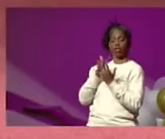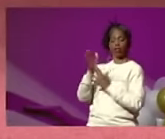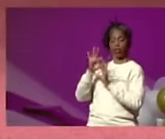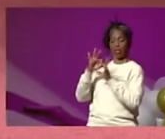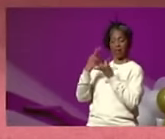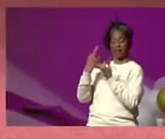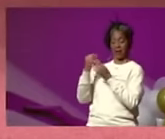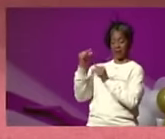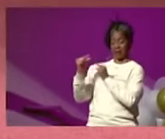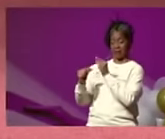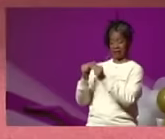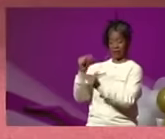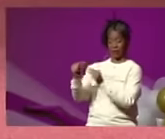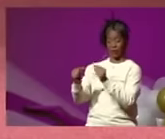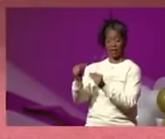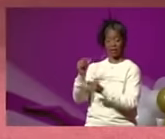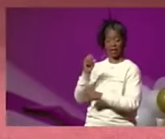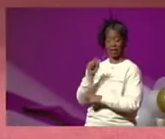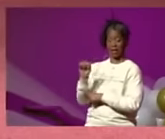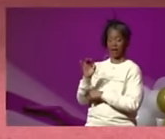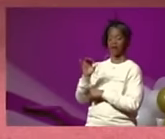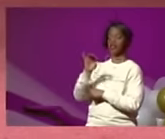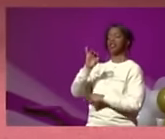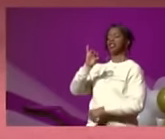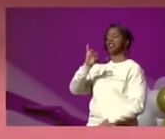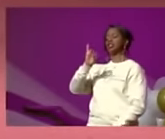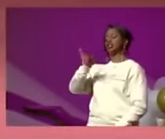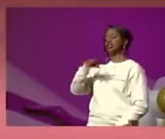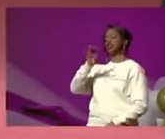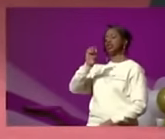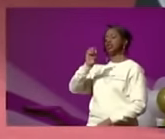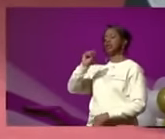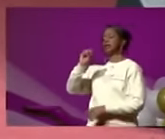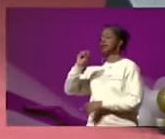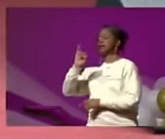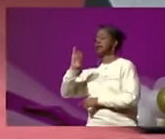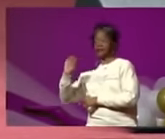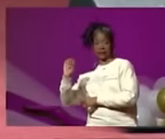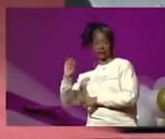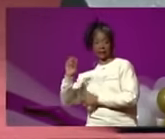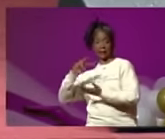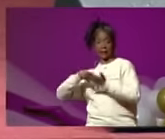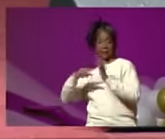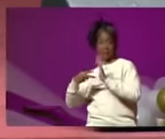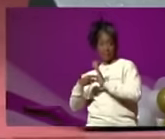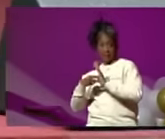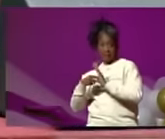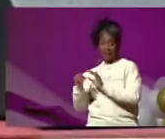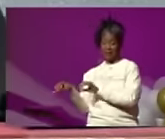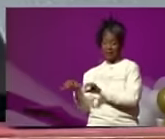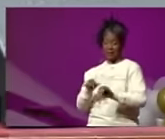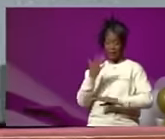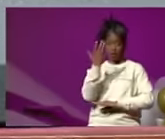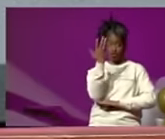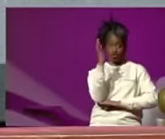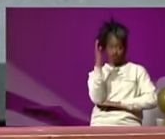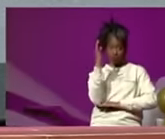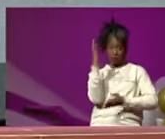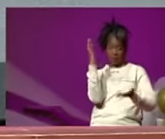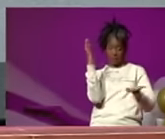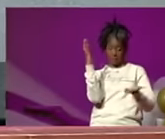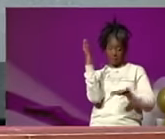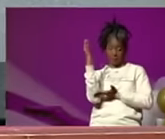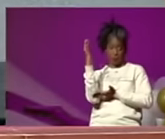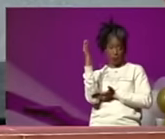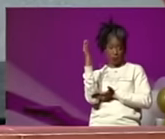A stump is not a full tree. A stump is a tree that has been cut off, and yet a branch